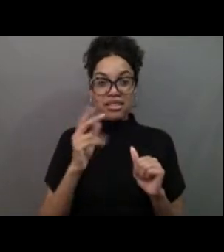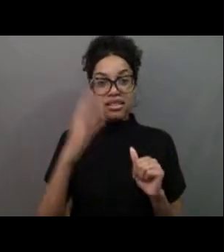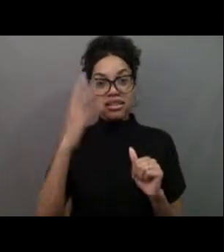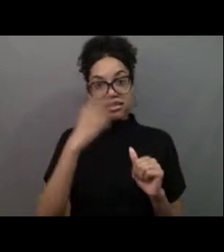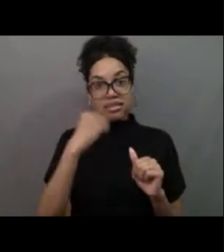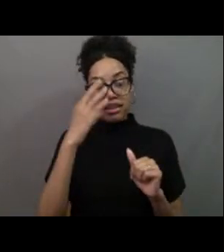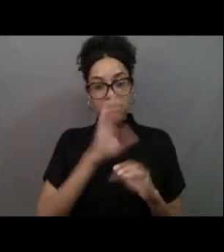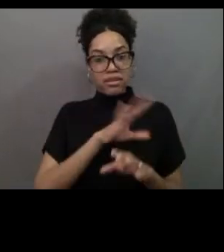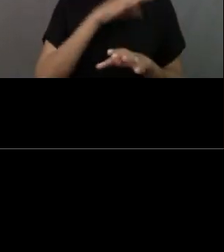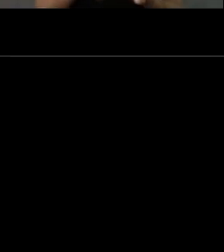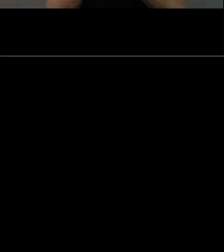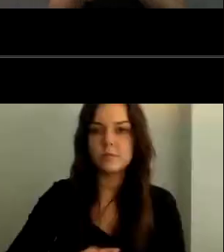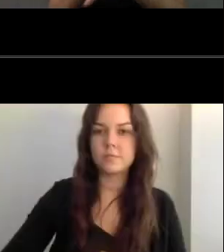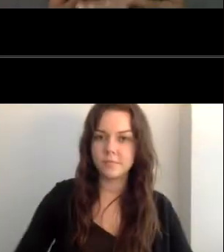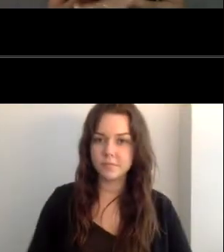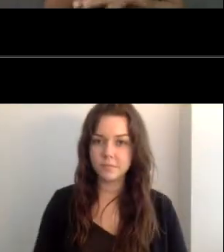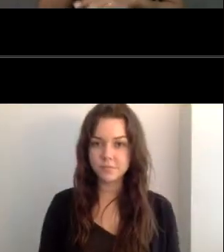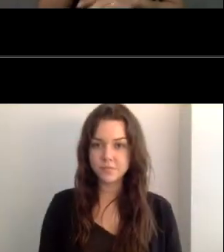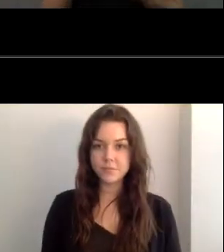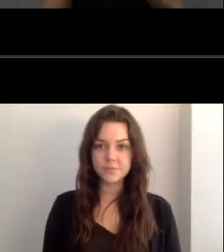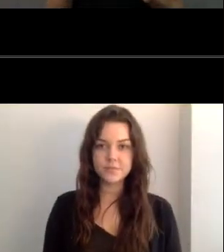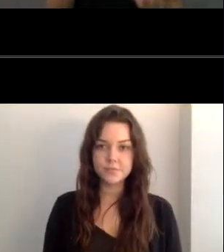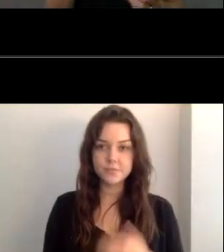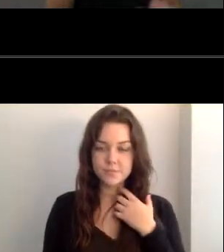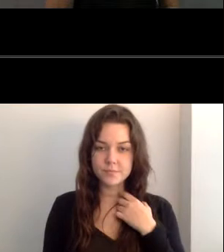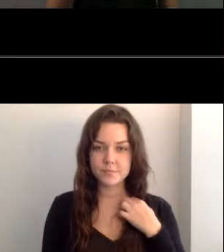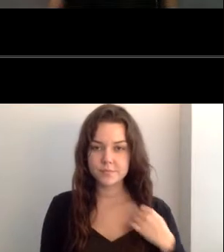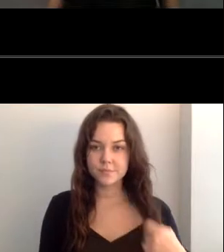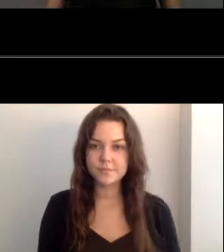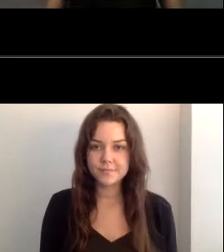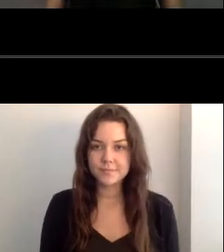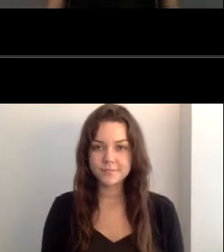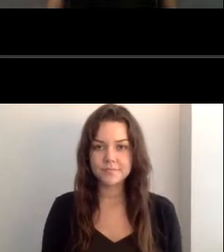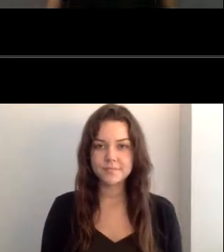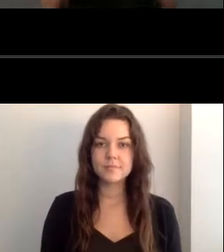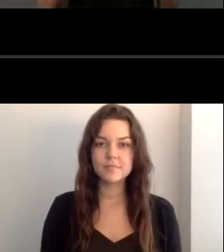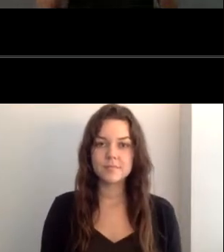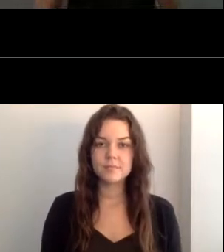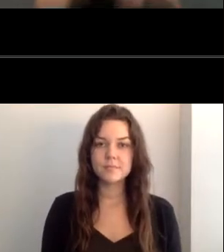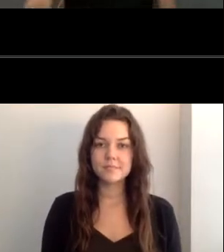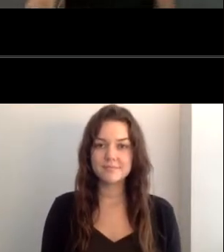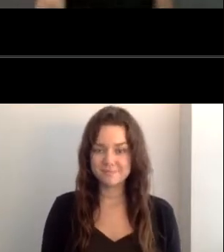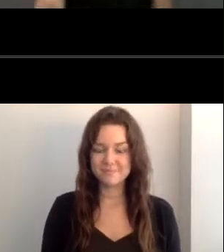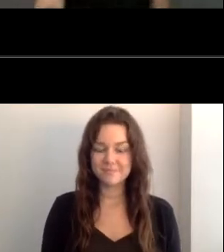why. And we've never done that particular kind of work at the Flower Garden Banks.